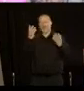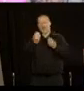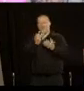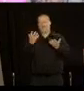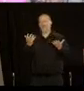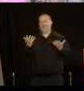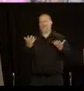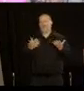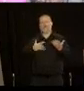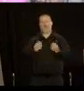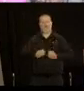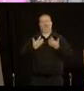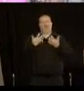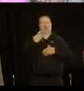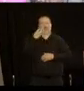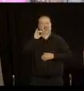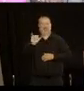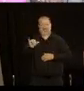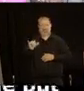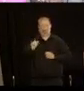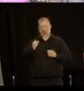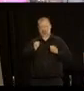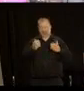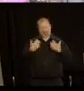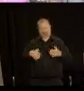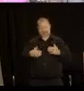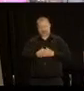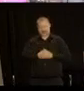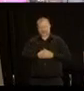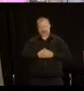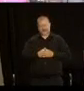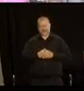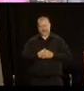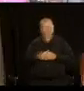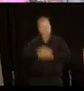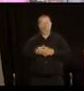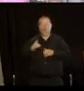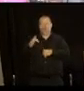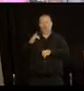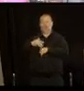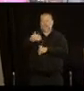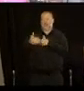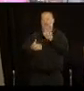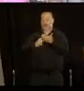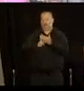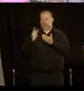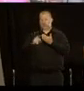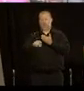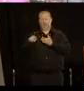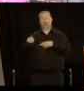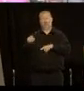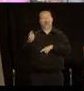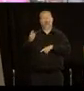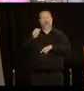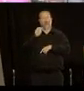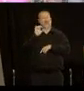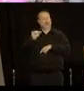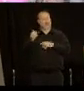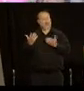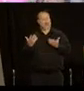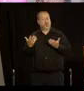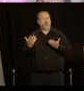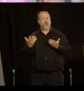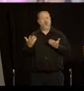rich experience in just so many ways. And the Early Step program, what I love about it is